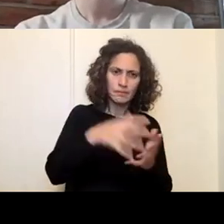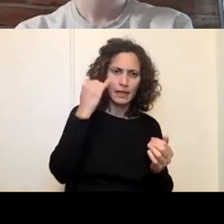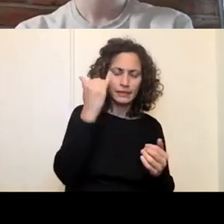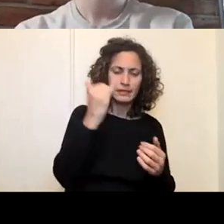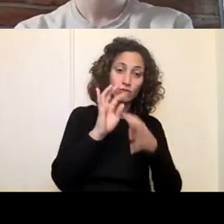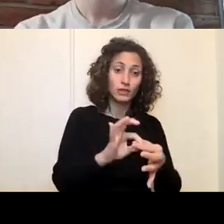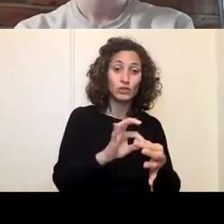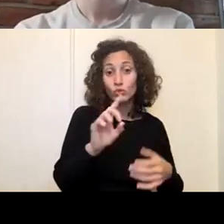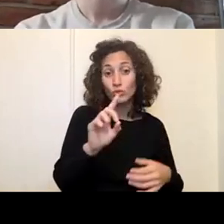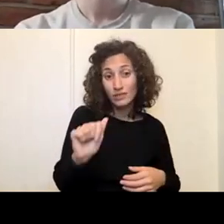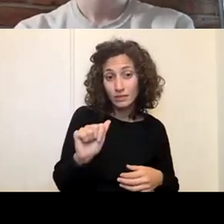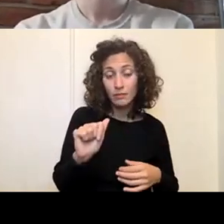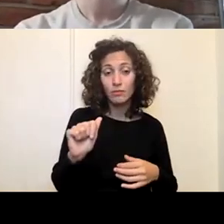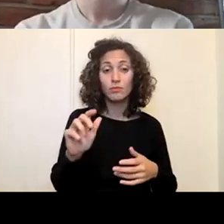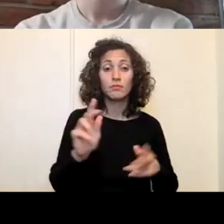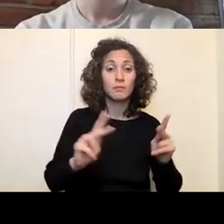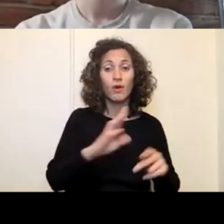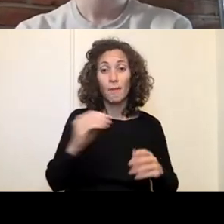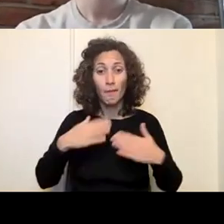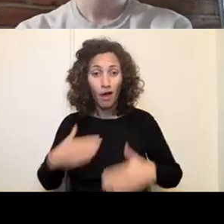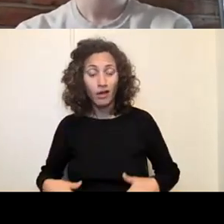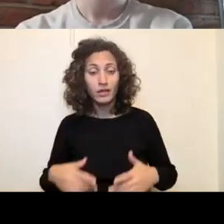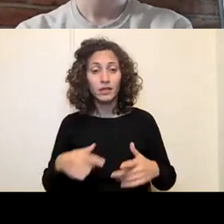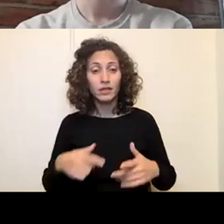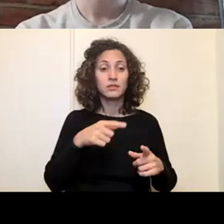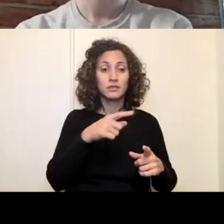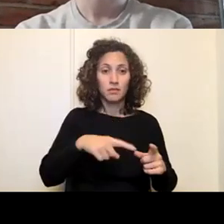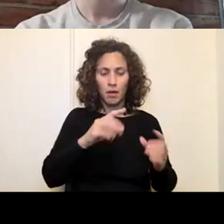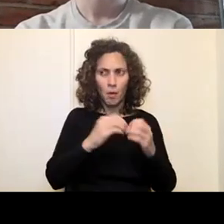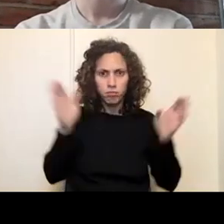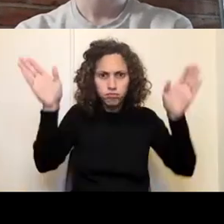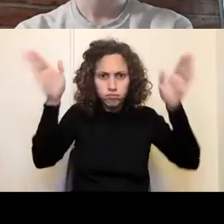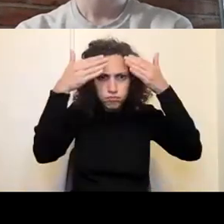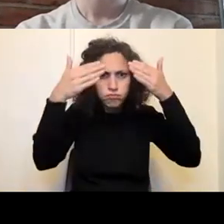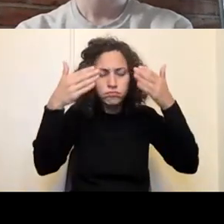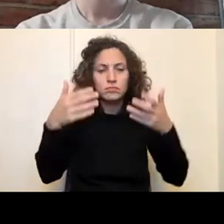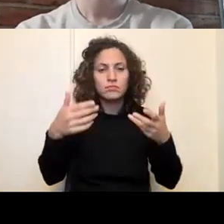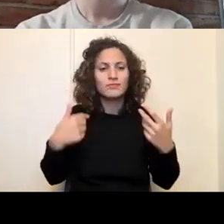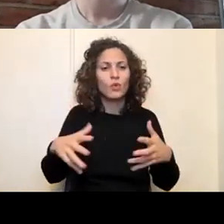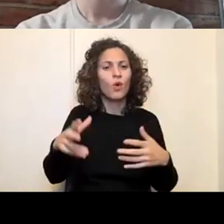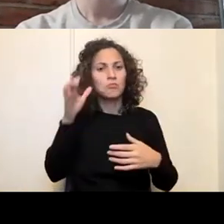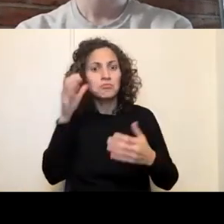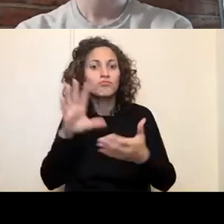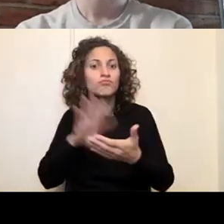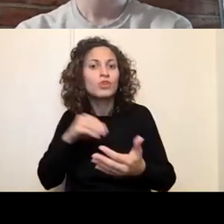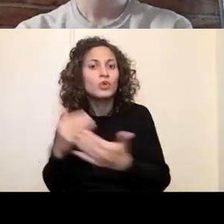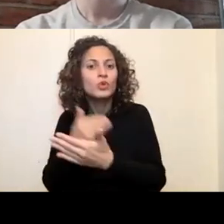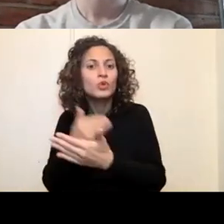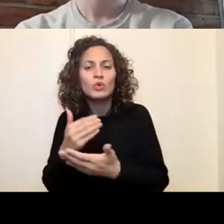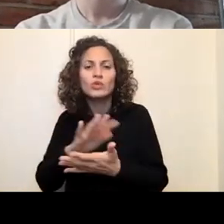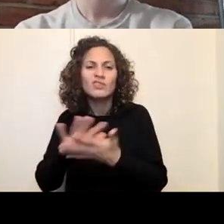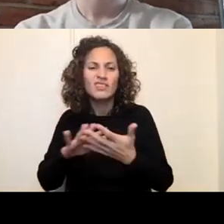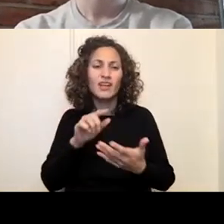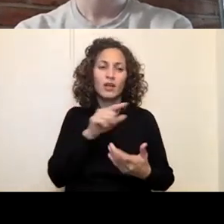were the people who were not more open to hearing about different things. They tended to be